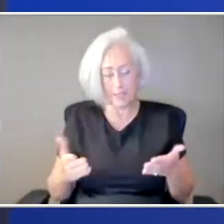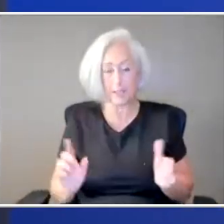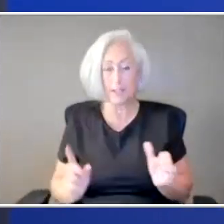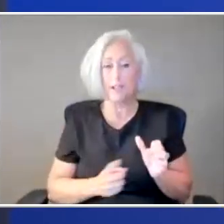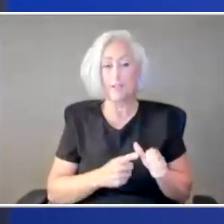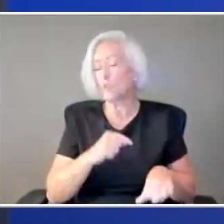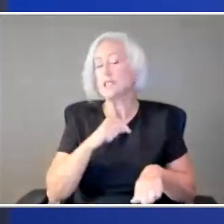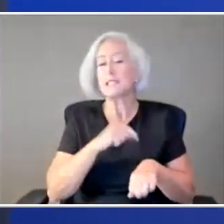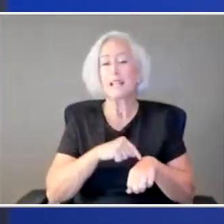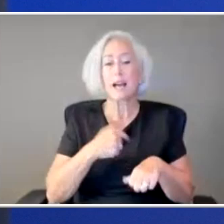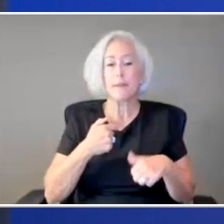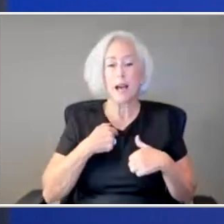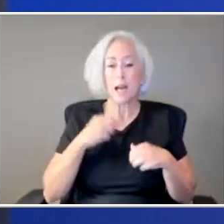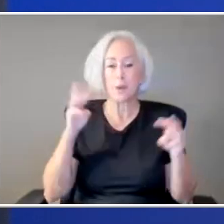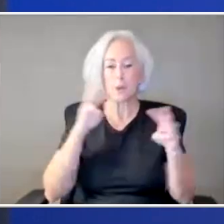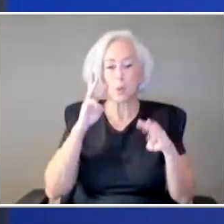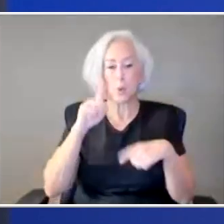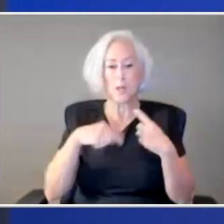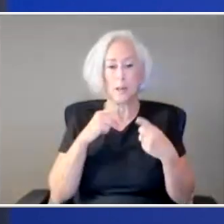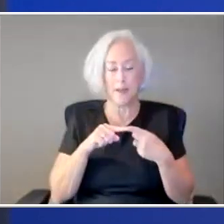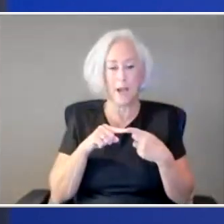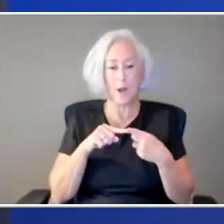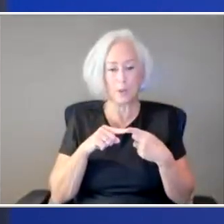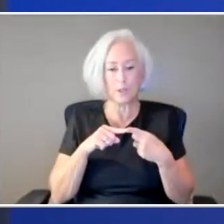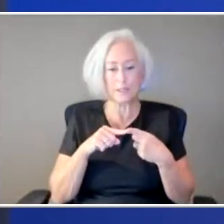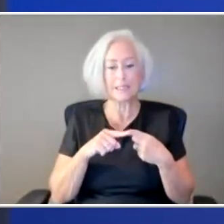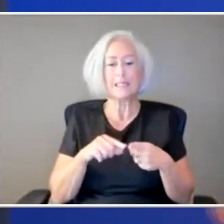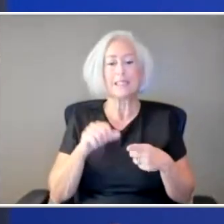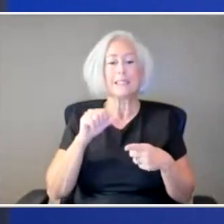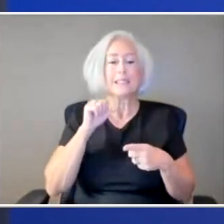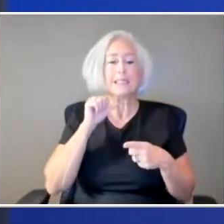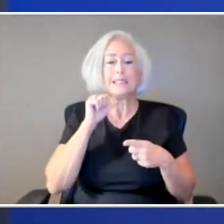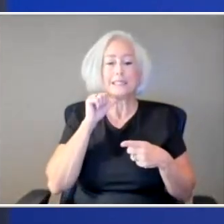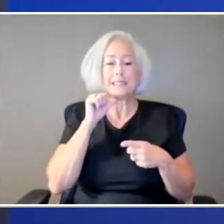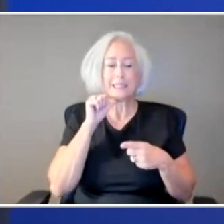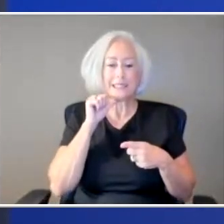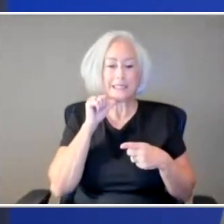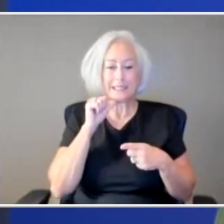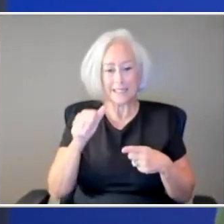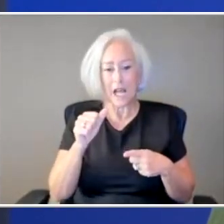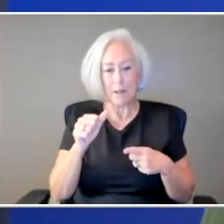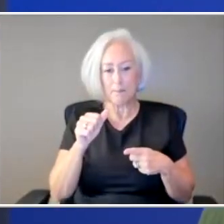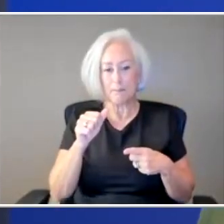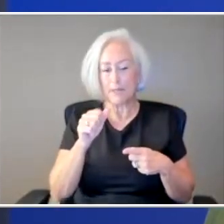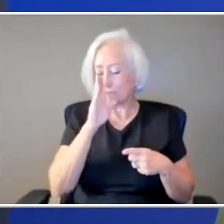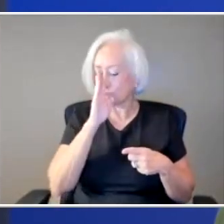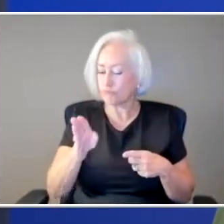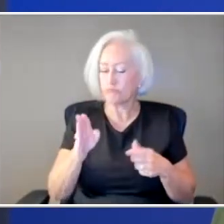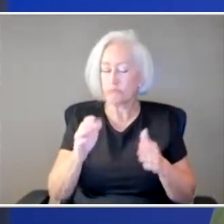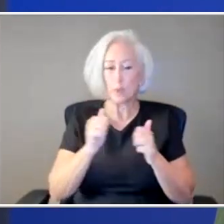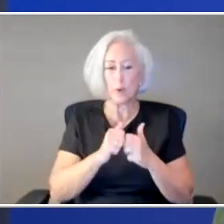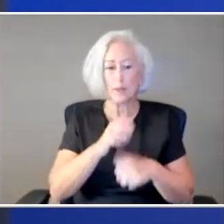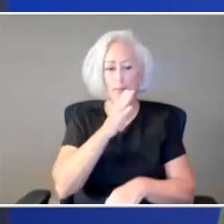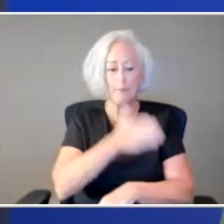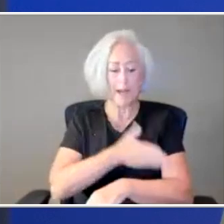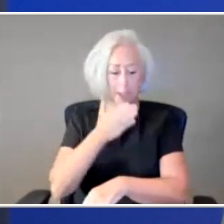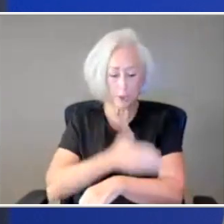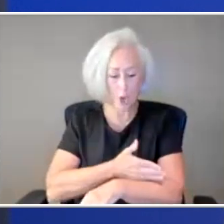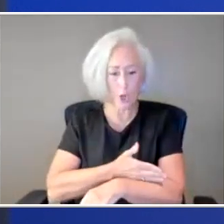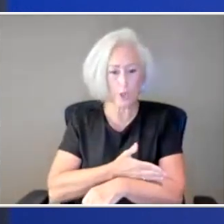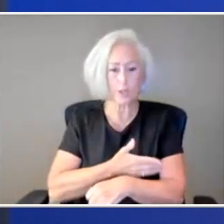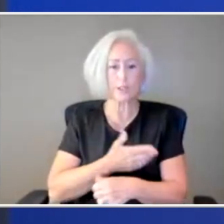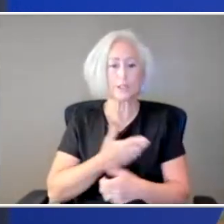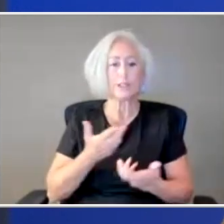you can really do about it, but I was worried about not being as participatory with Lindsay and Emily, or not making it to see them into